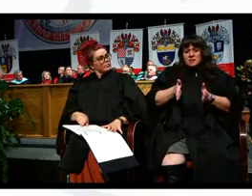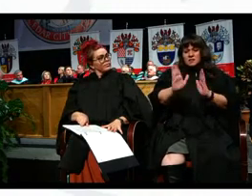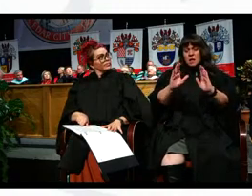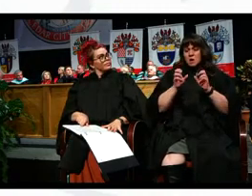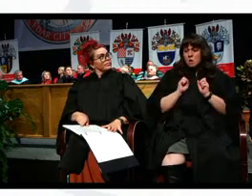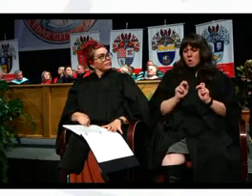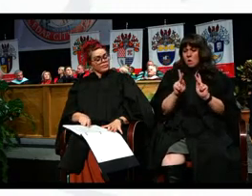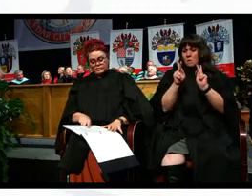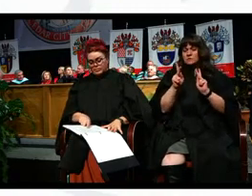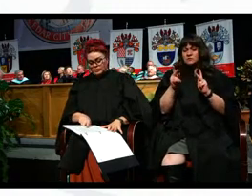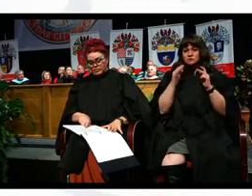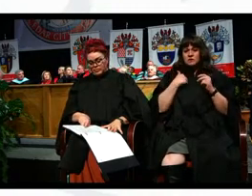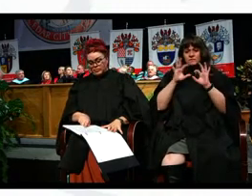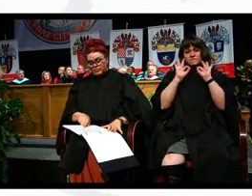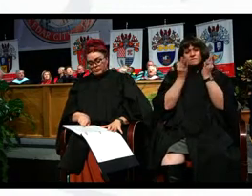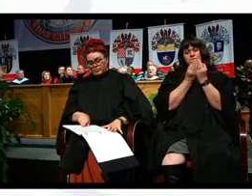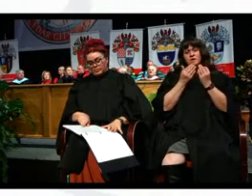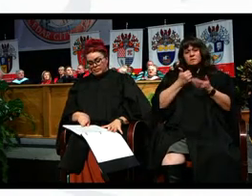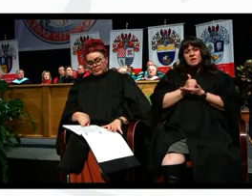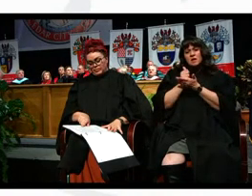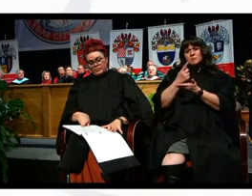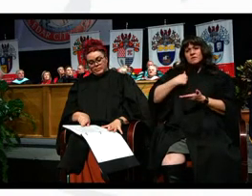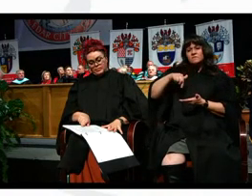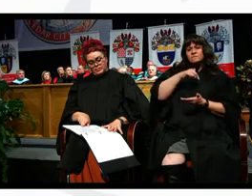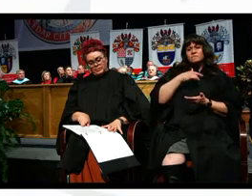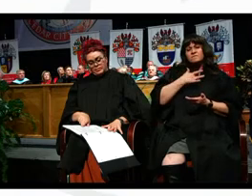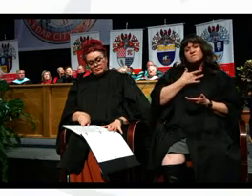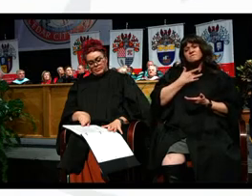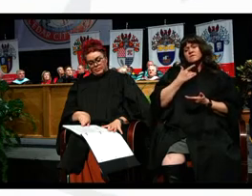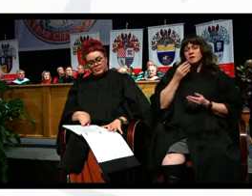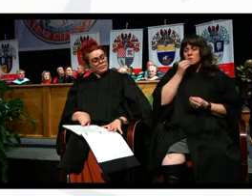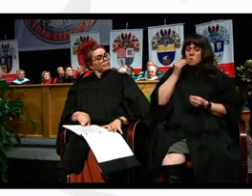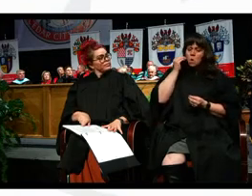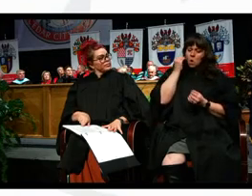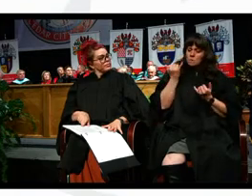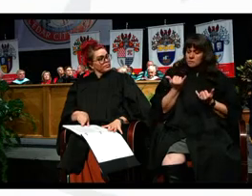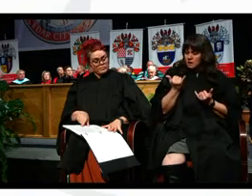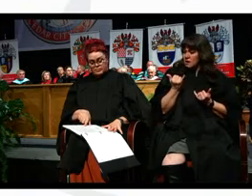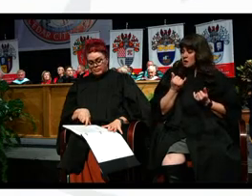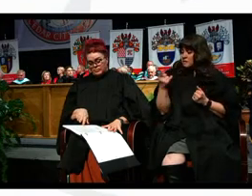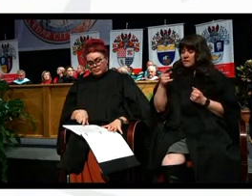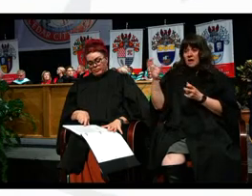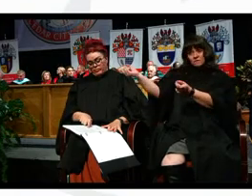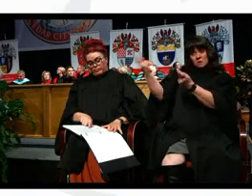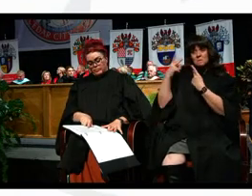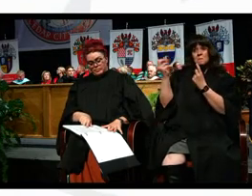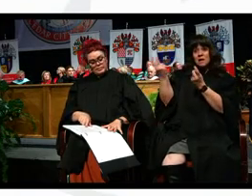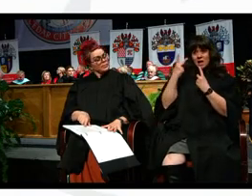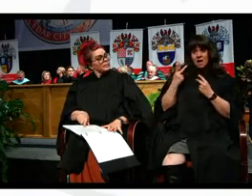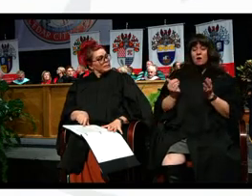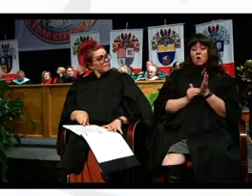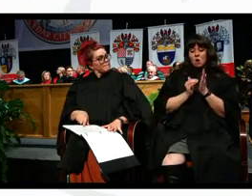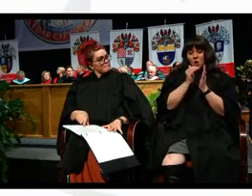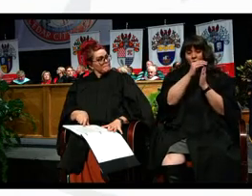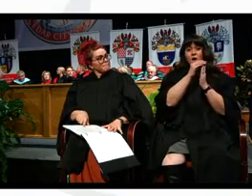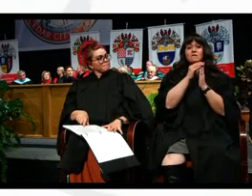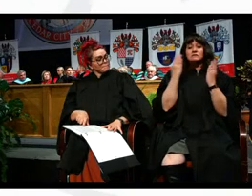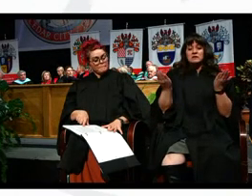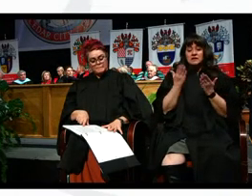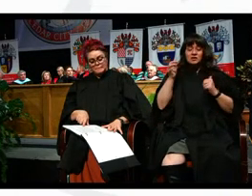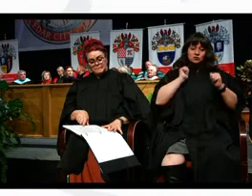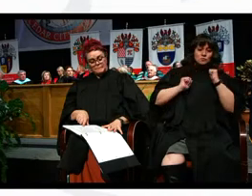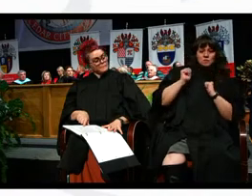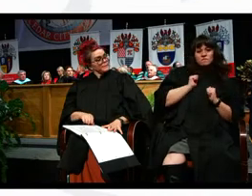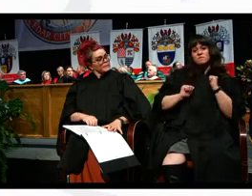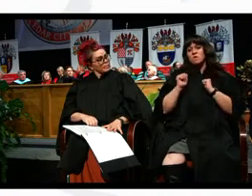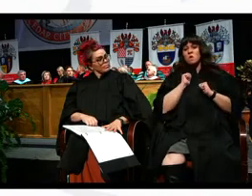them feel right at home. Throughout the decades, they have returned regularly to SUU and Cedar City to perform and